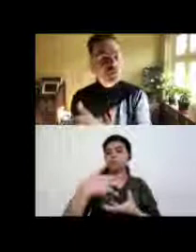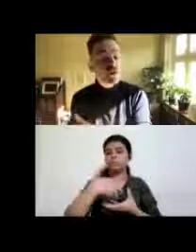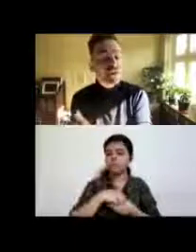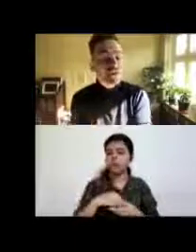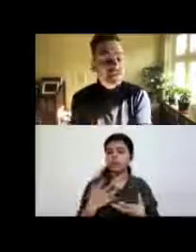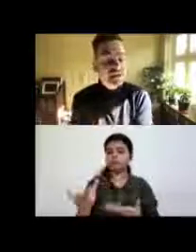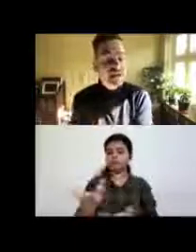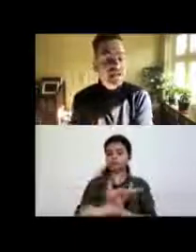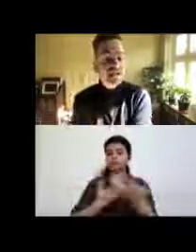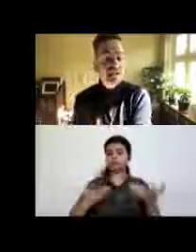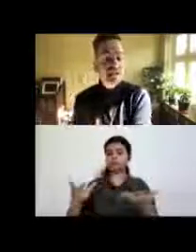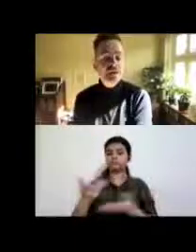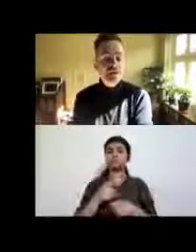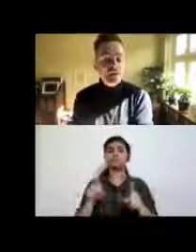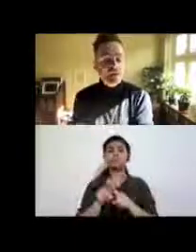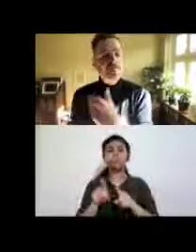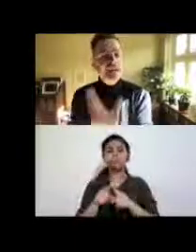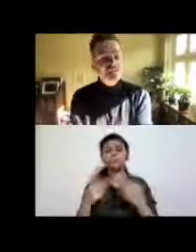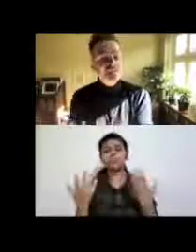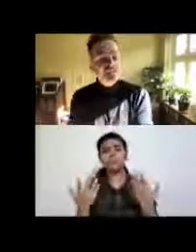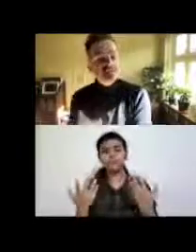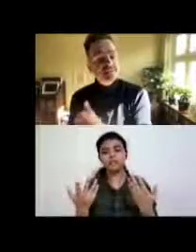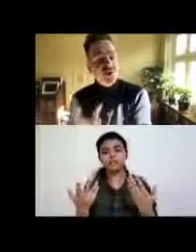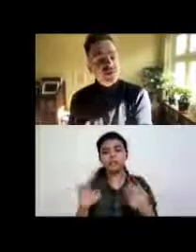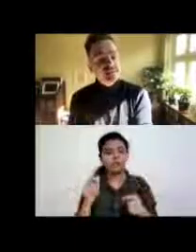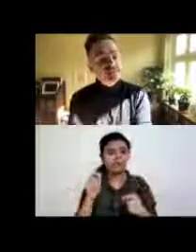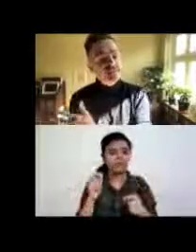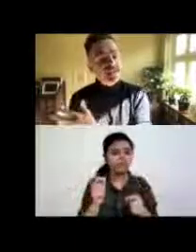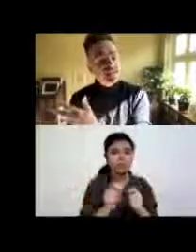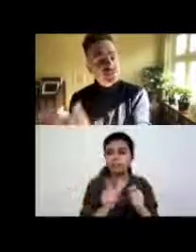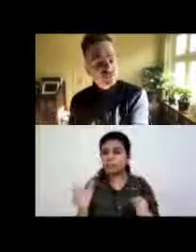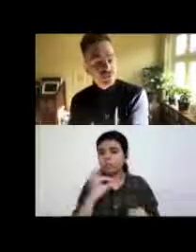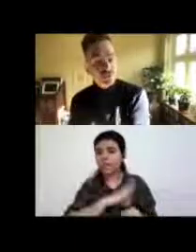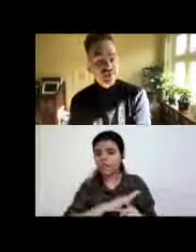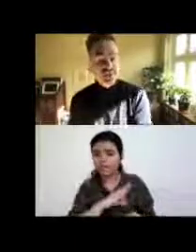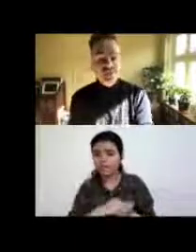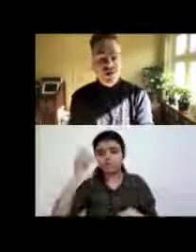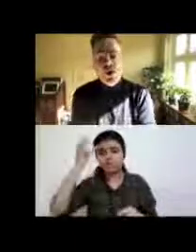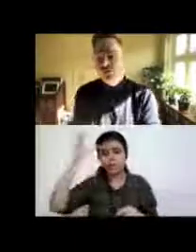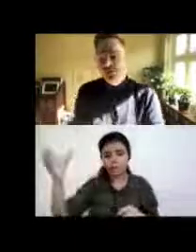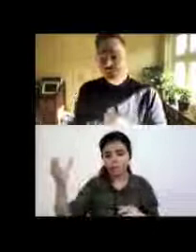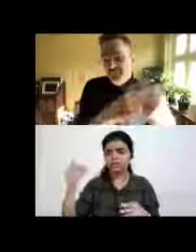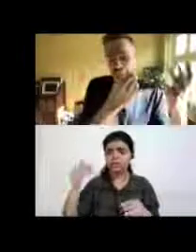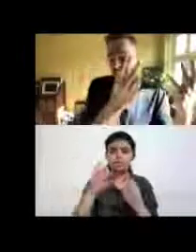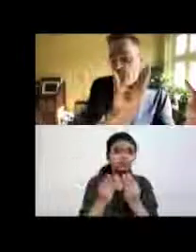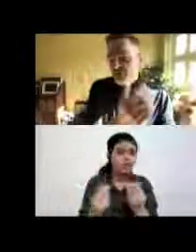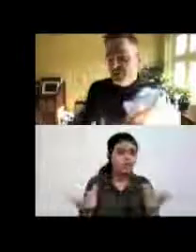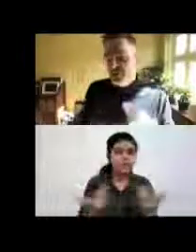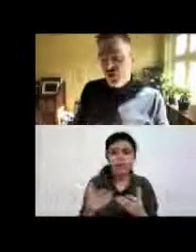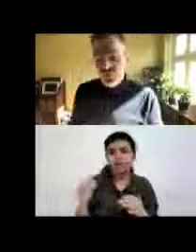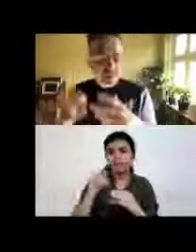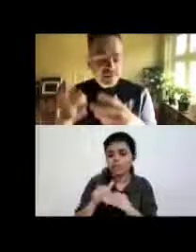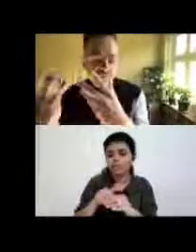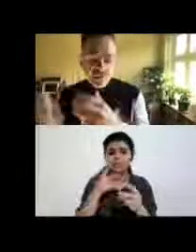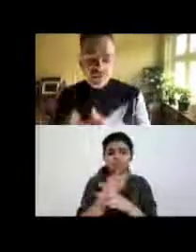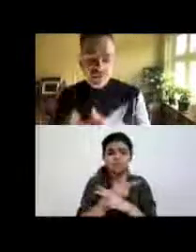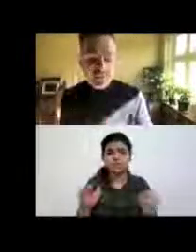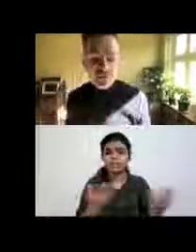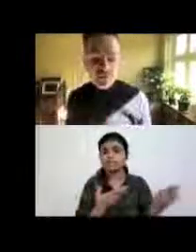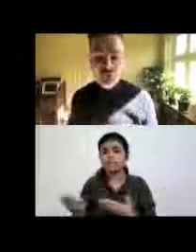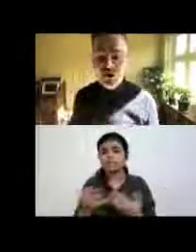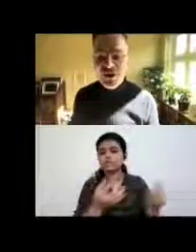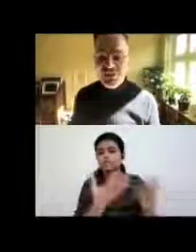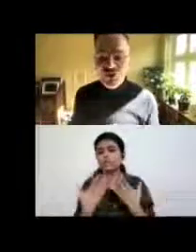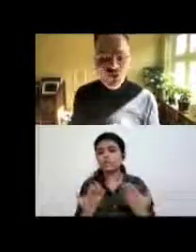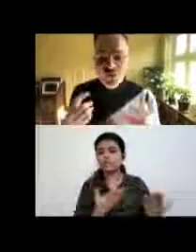equal way defining benefits, contents, and solutions of the special service, the